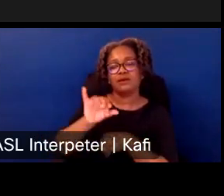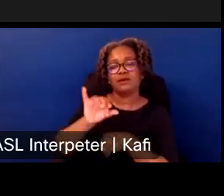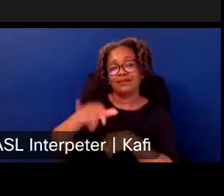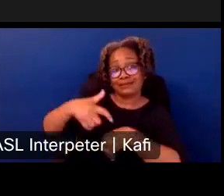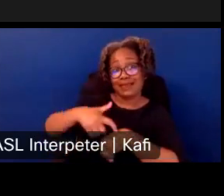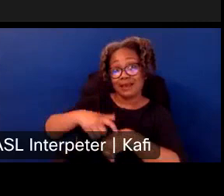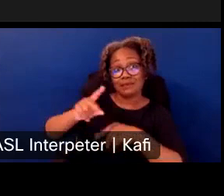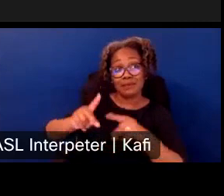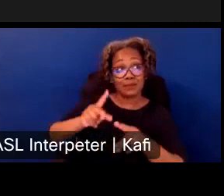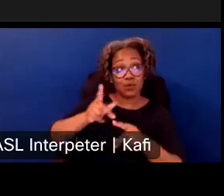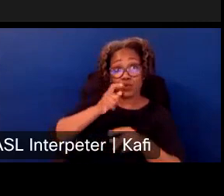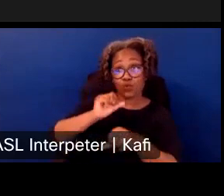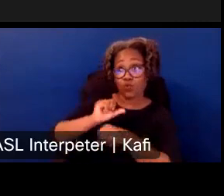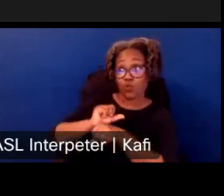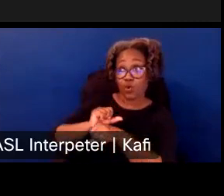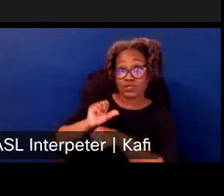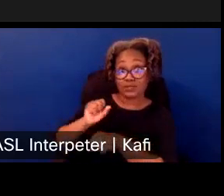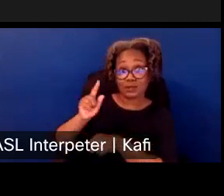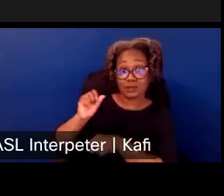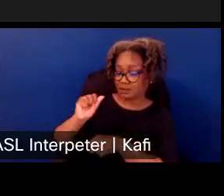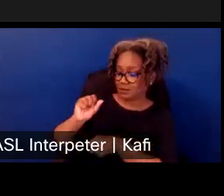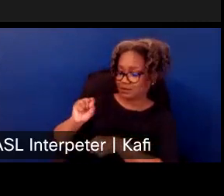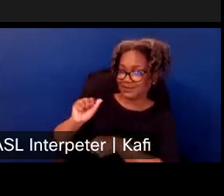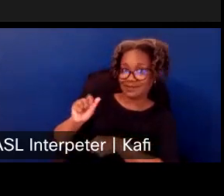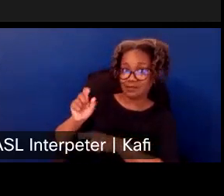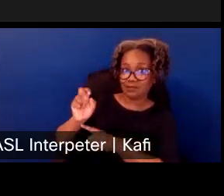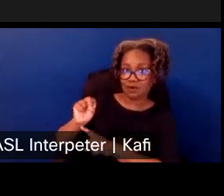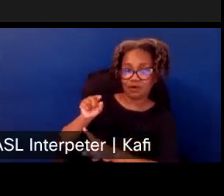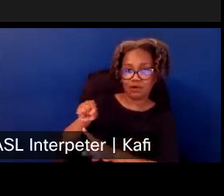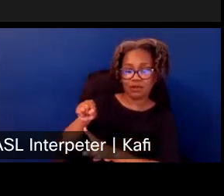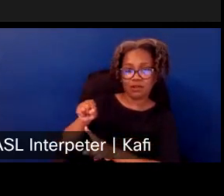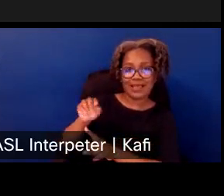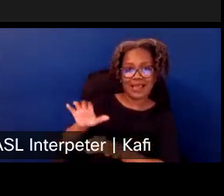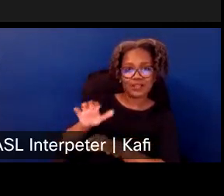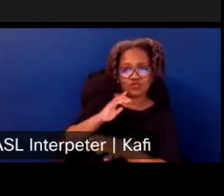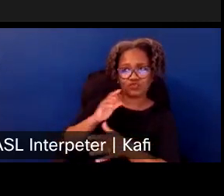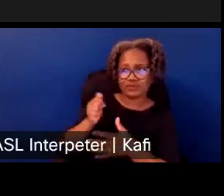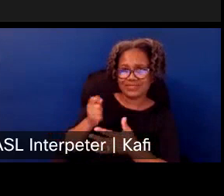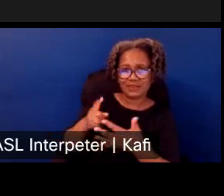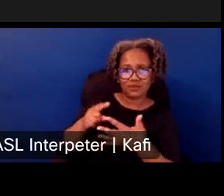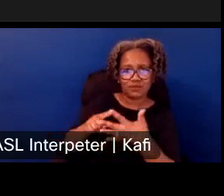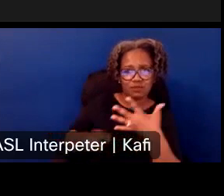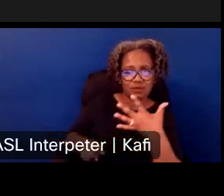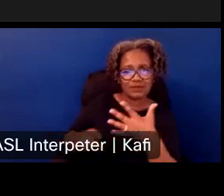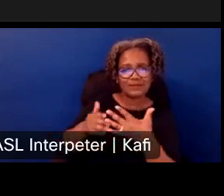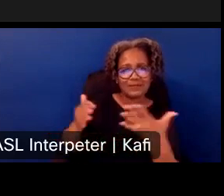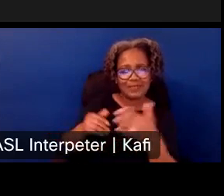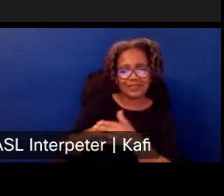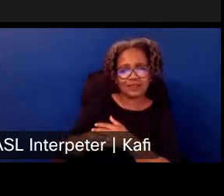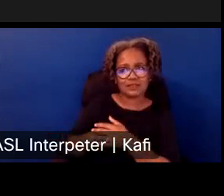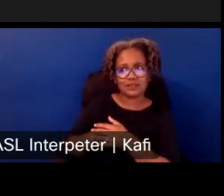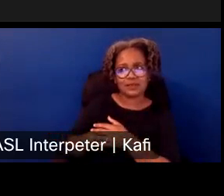had to spend a lot of maintenance taking care of those two major distinct and